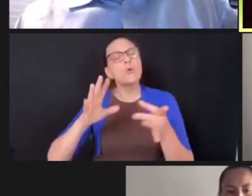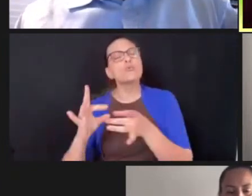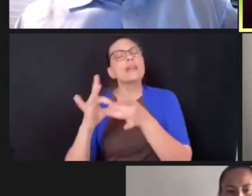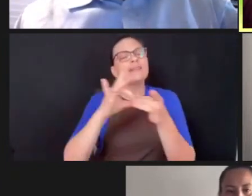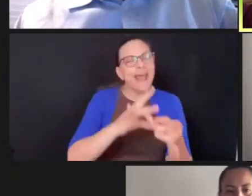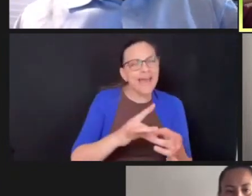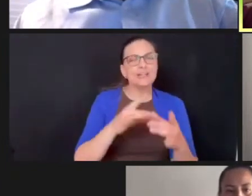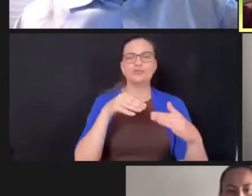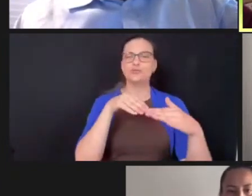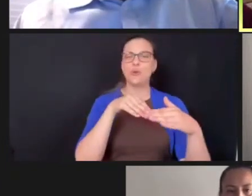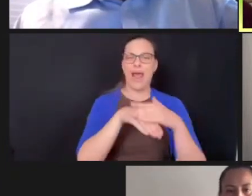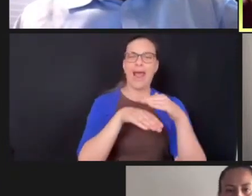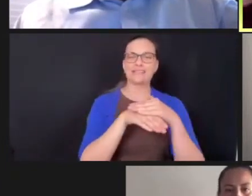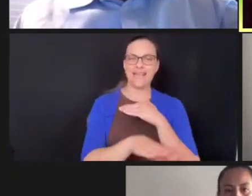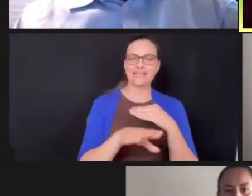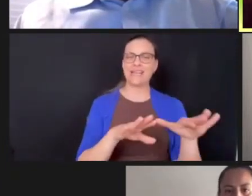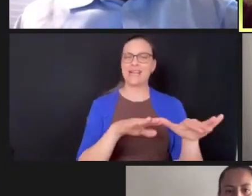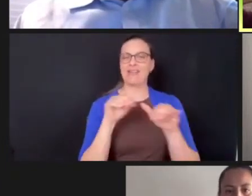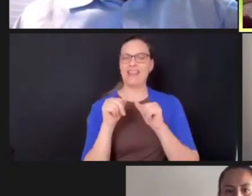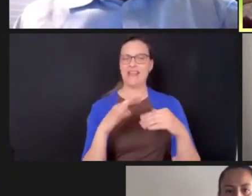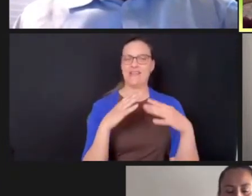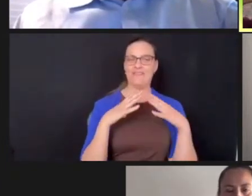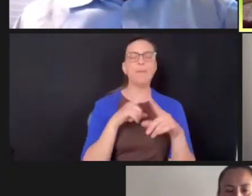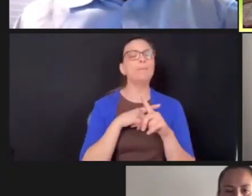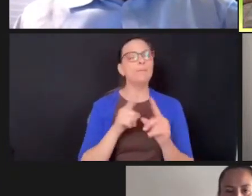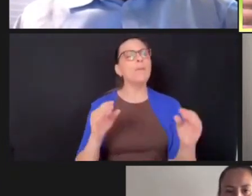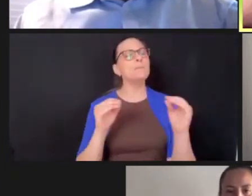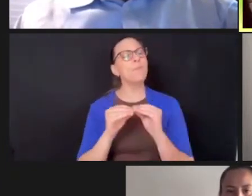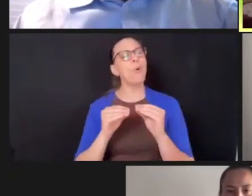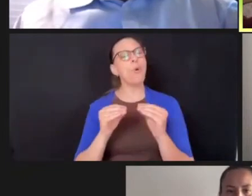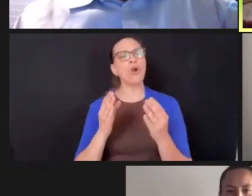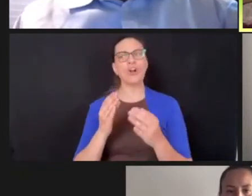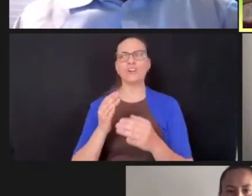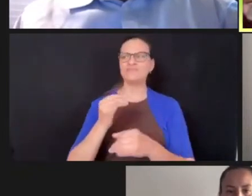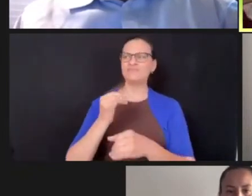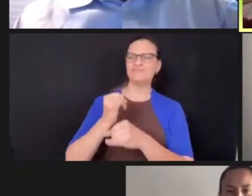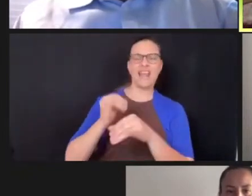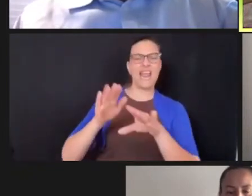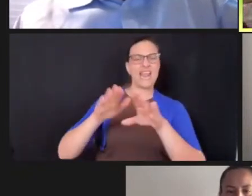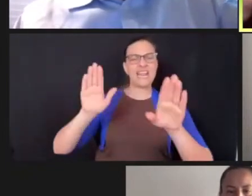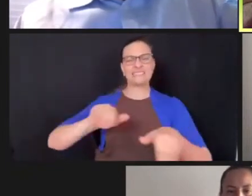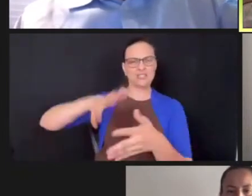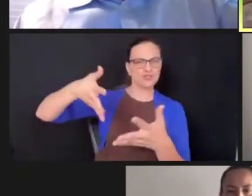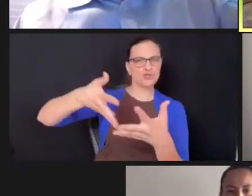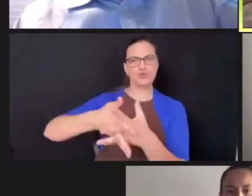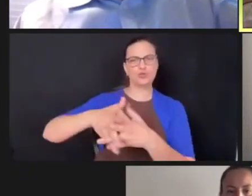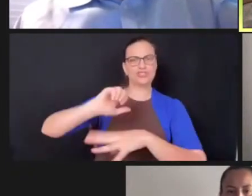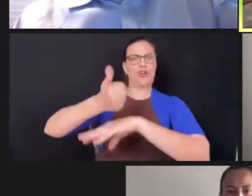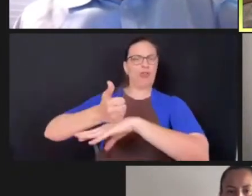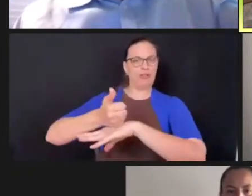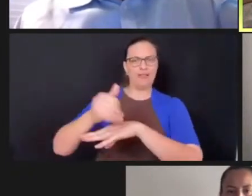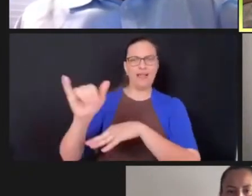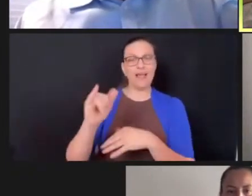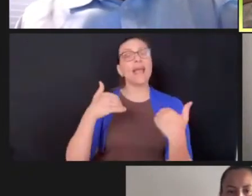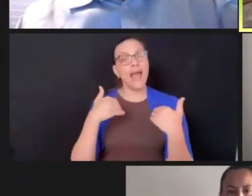leave, but more institutional, like having a secondary mentor identified to support